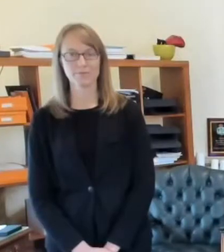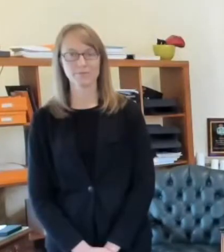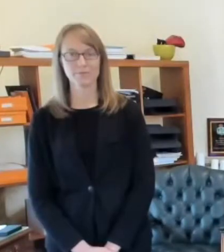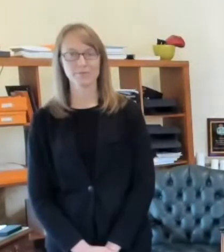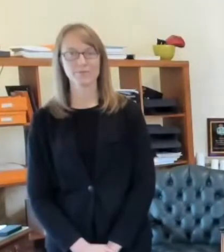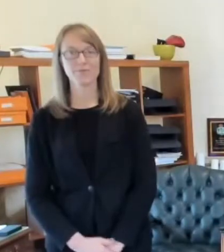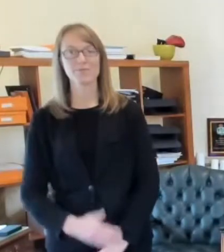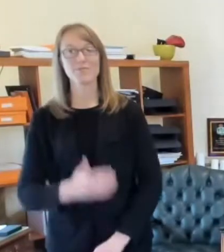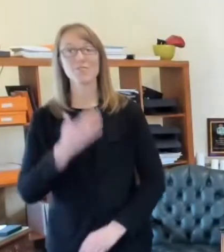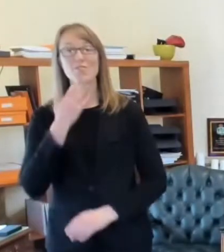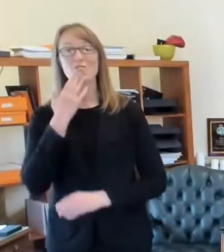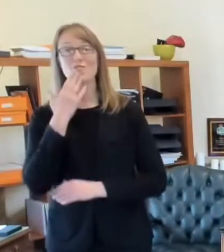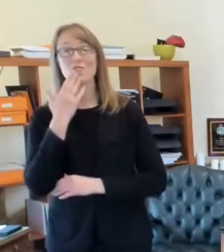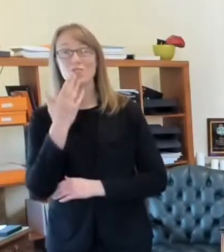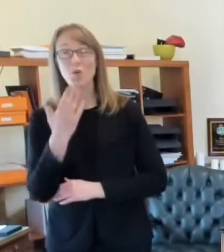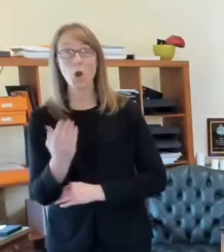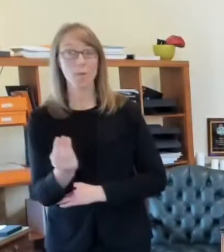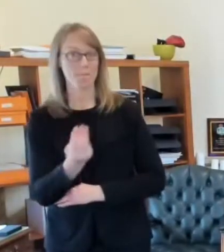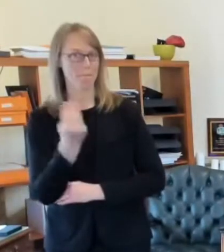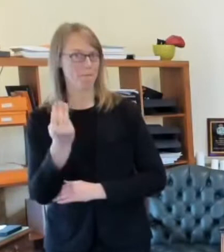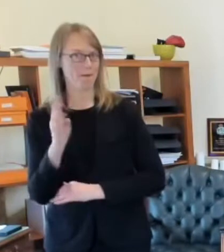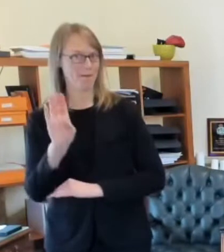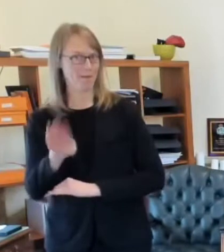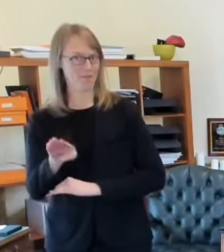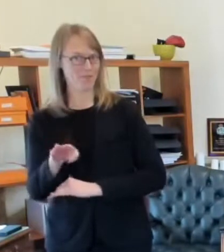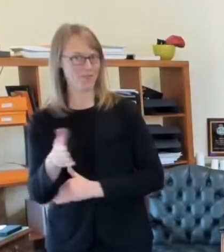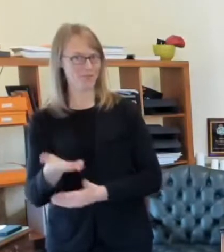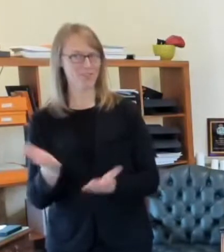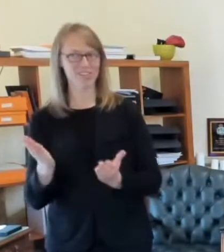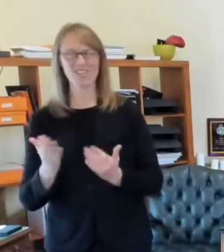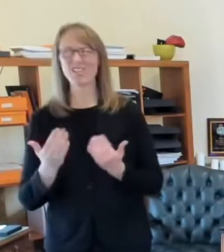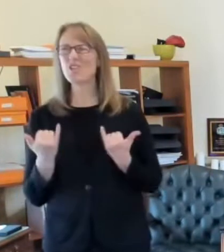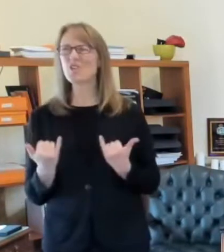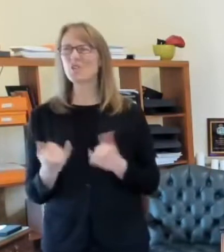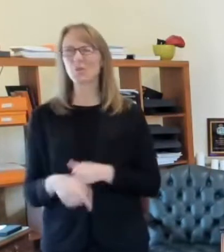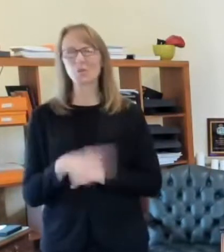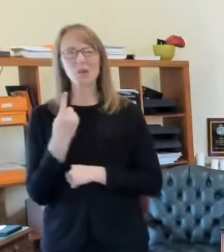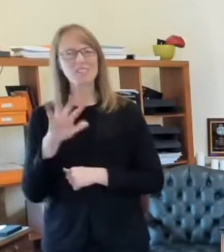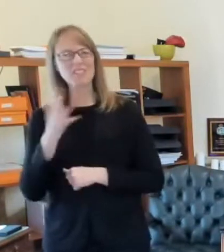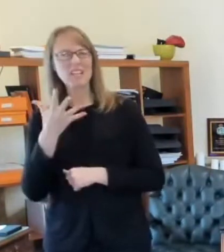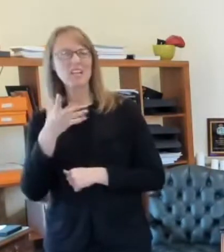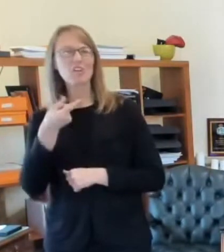Good Monday afternoon, everybody. It's kind of a gray, chilly day out there.